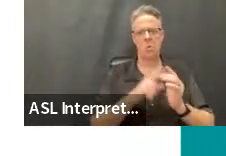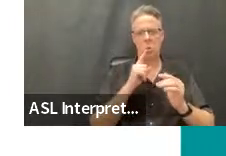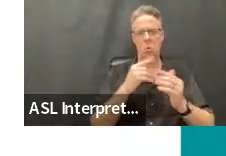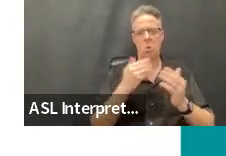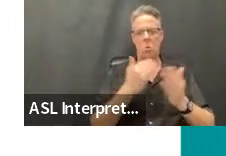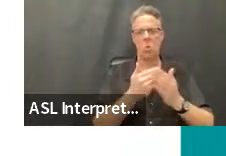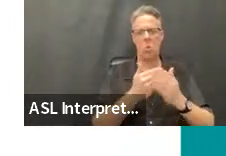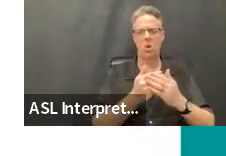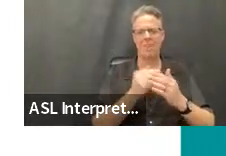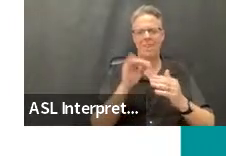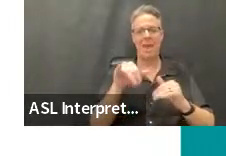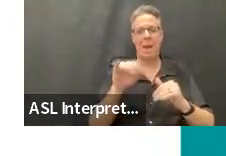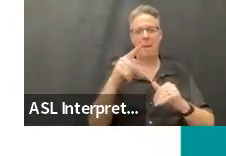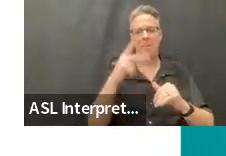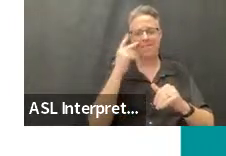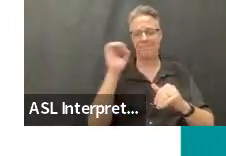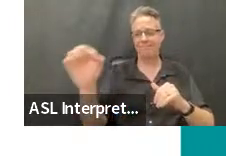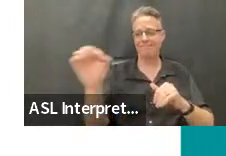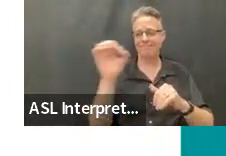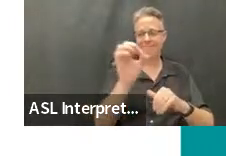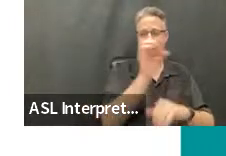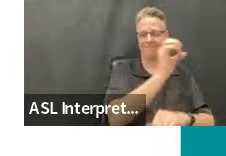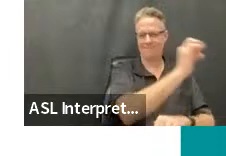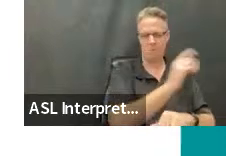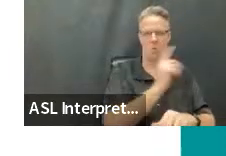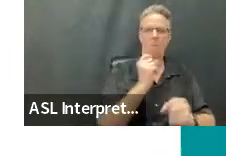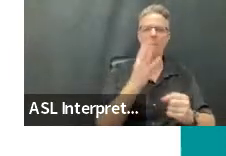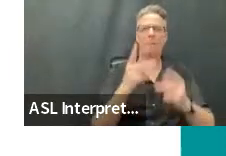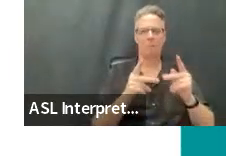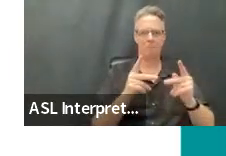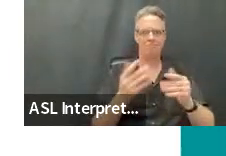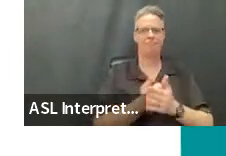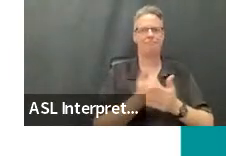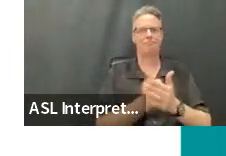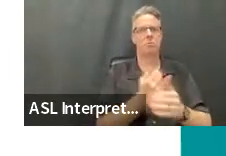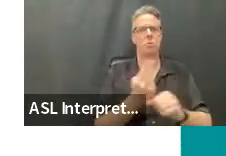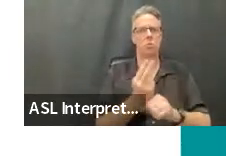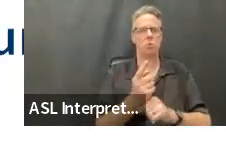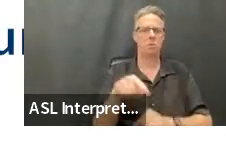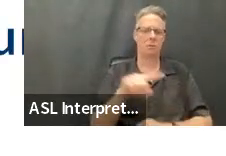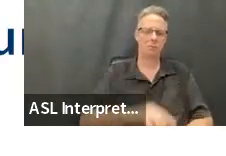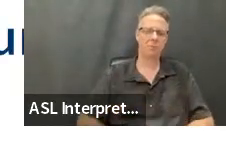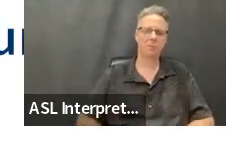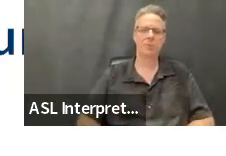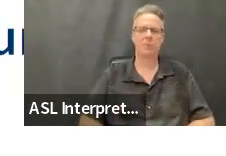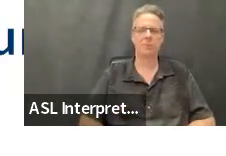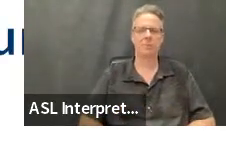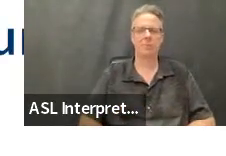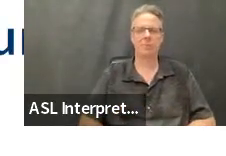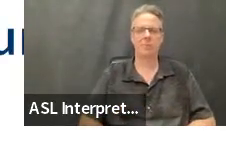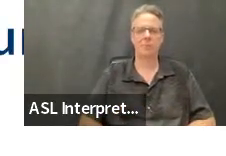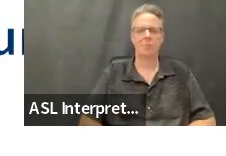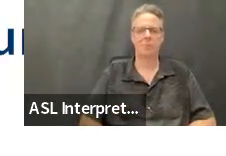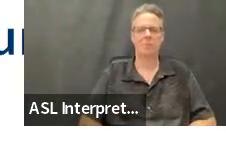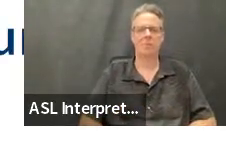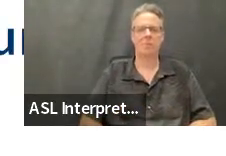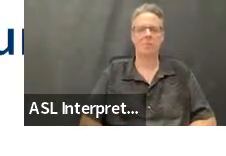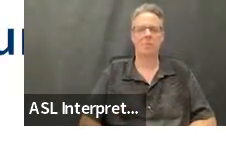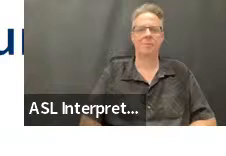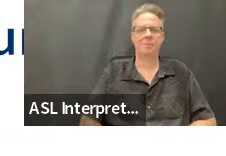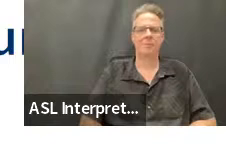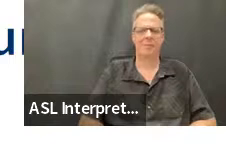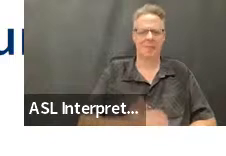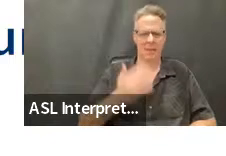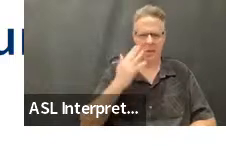So a lot of people using those interchanges. Next, I'm going to go and show kind of volumes. So I know the slide's